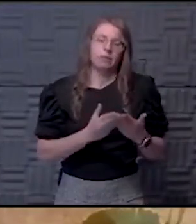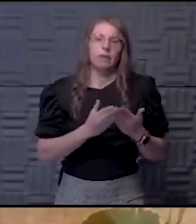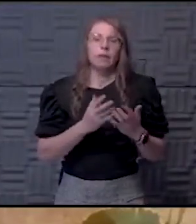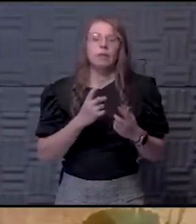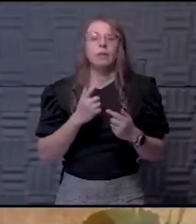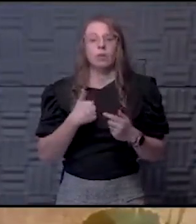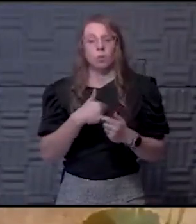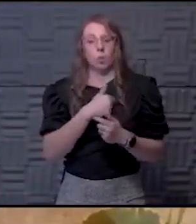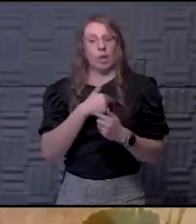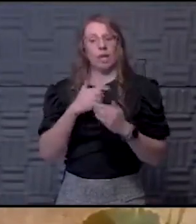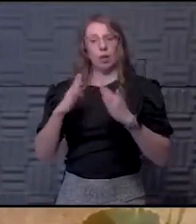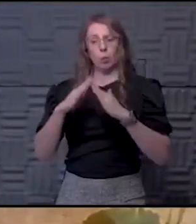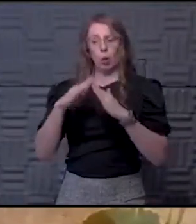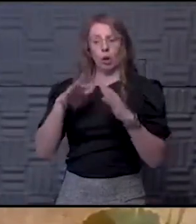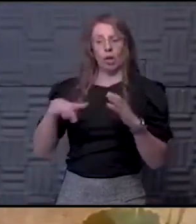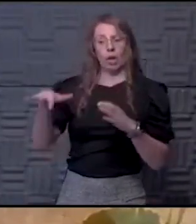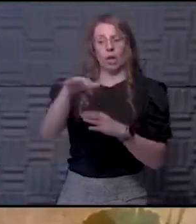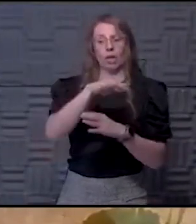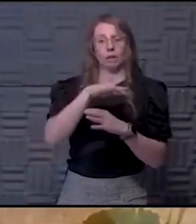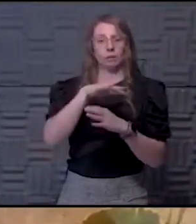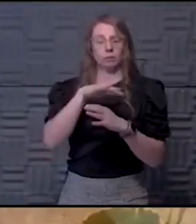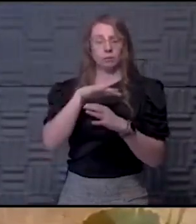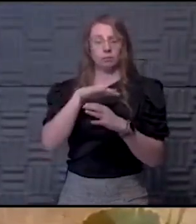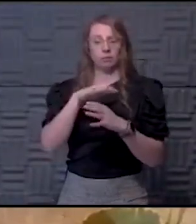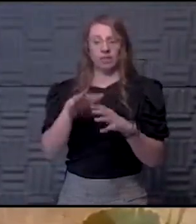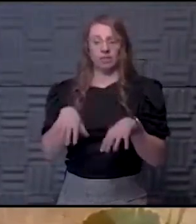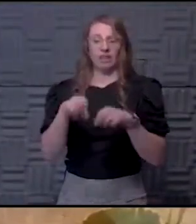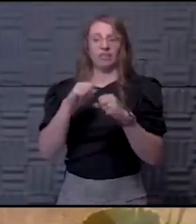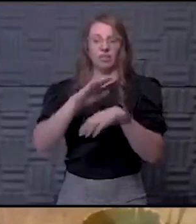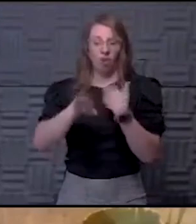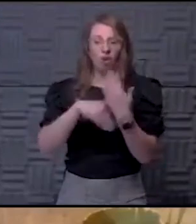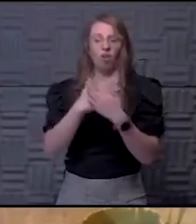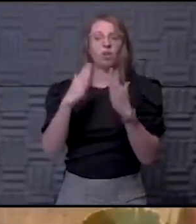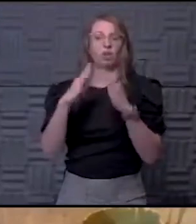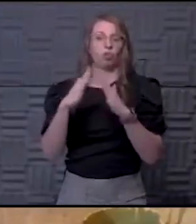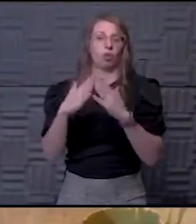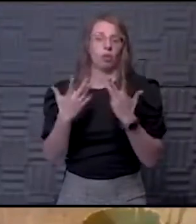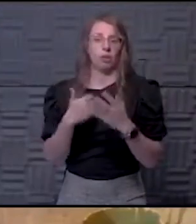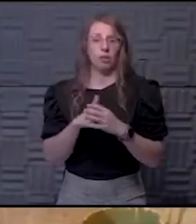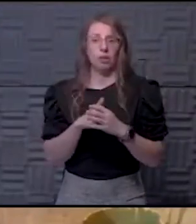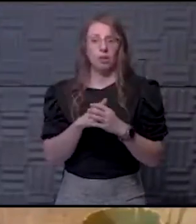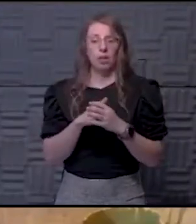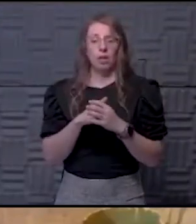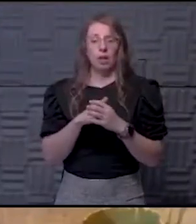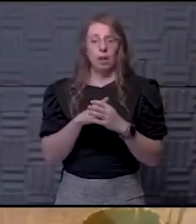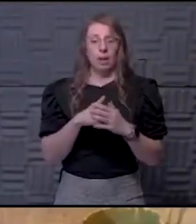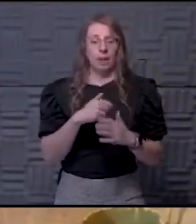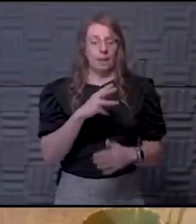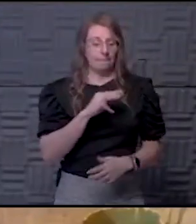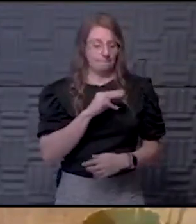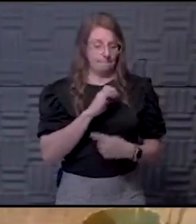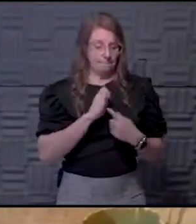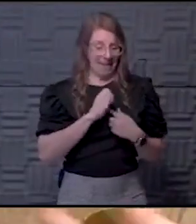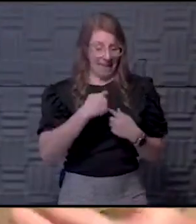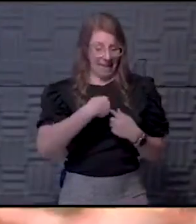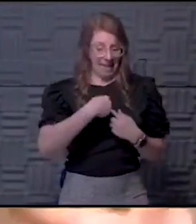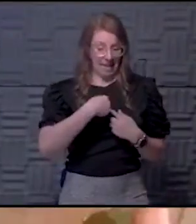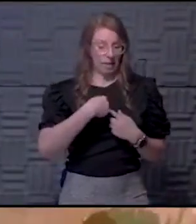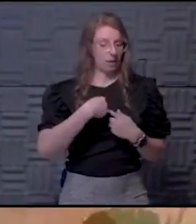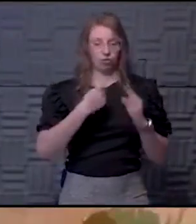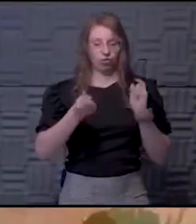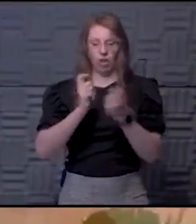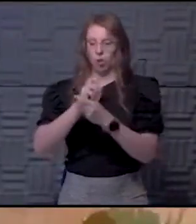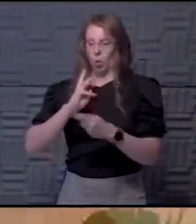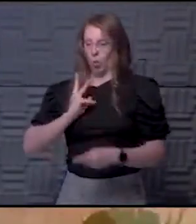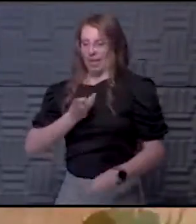we as communities, it takes whole communities, and moving from a me mindset to a we mindset, understanding that my choices are